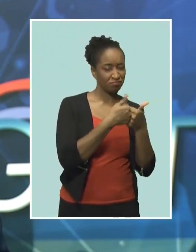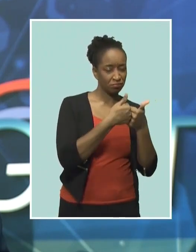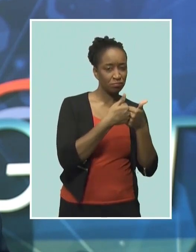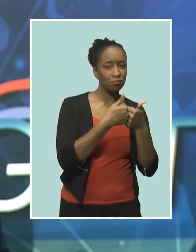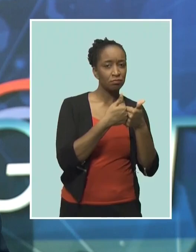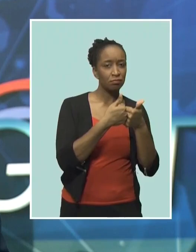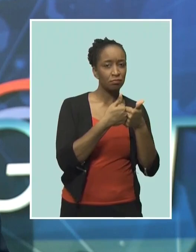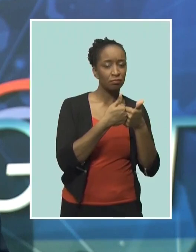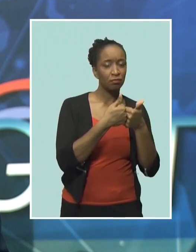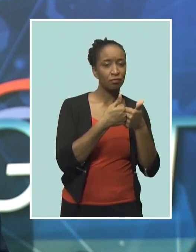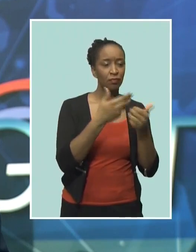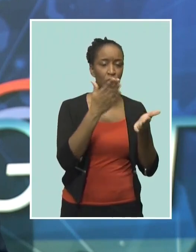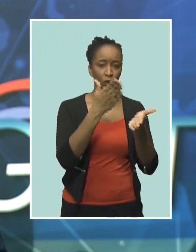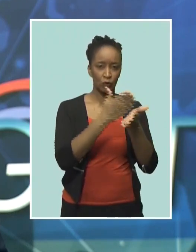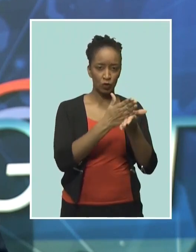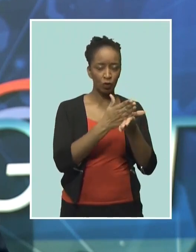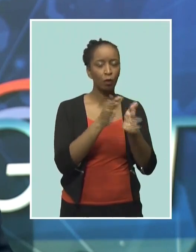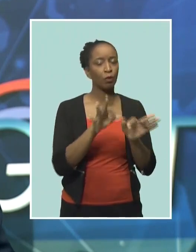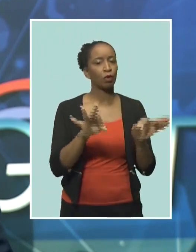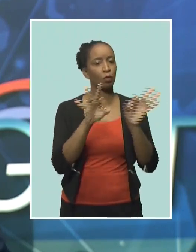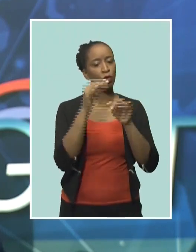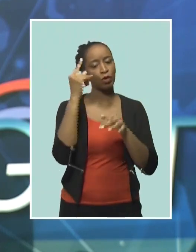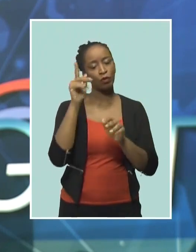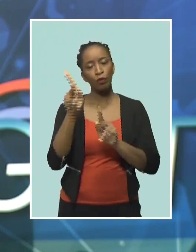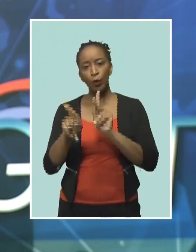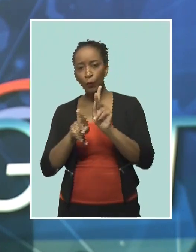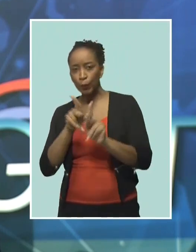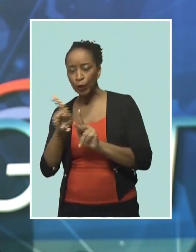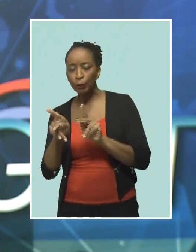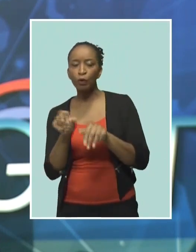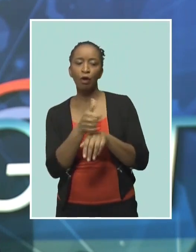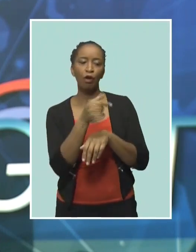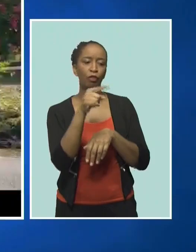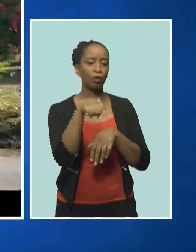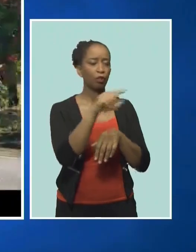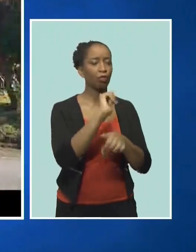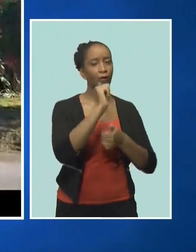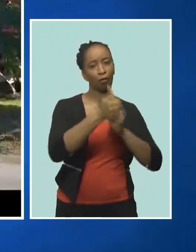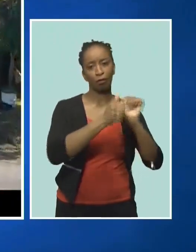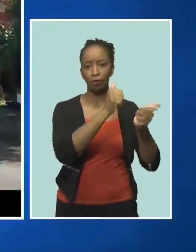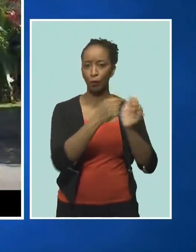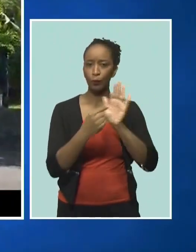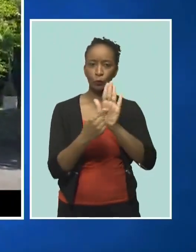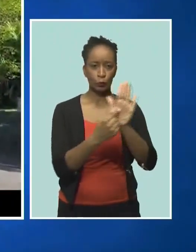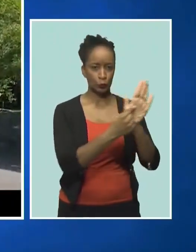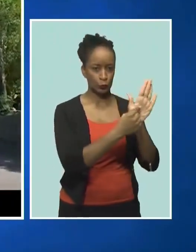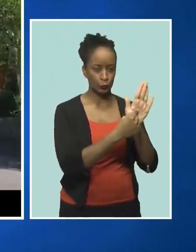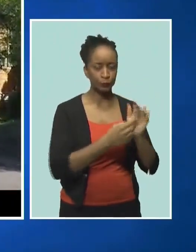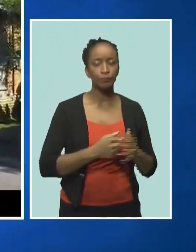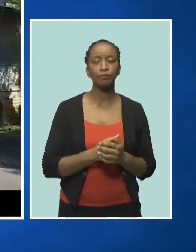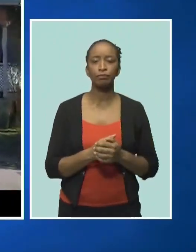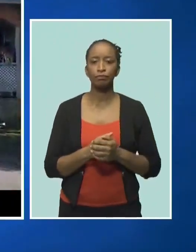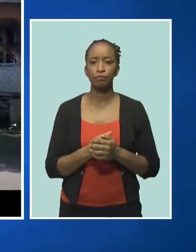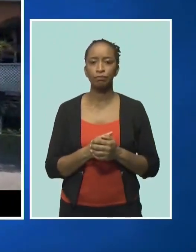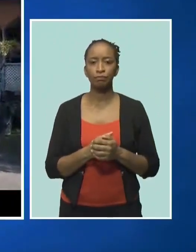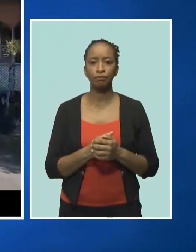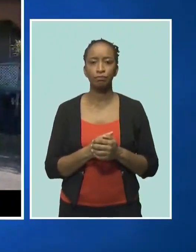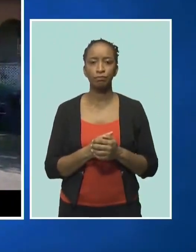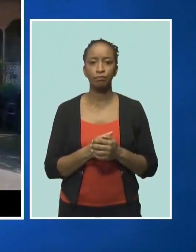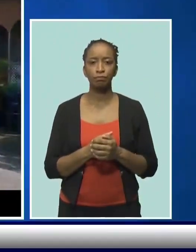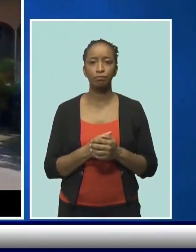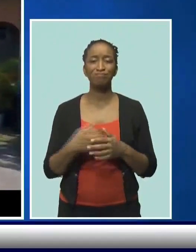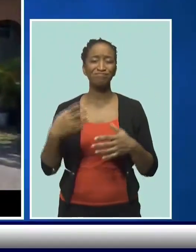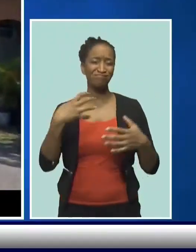establishment owners and show promoters. Trevor Thorpe has that story. There have been several complaints about a number of new